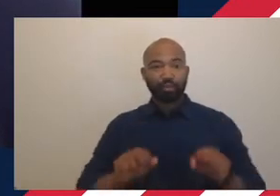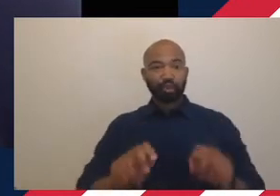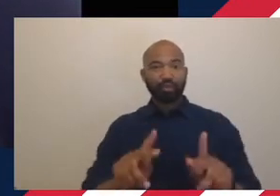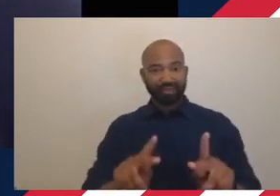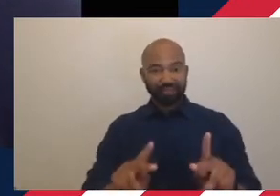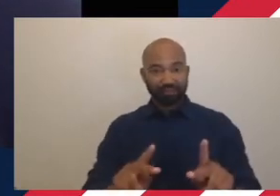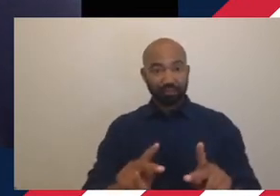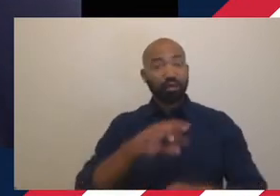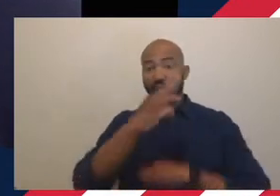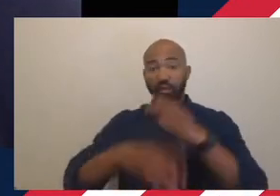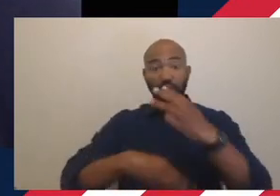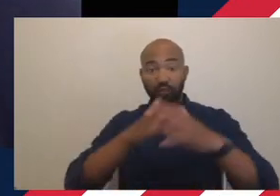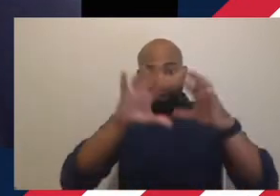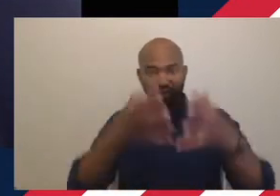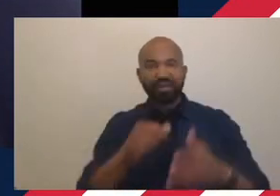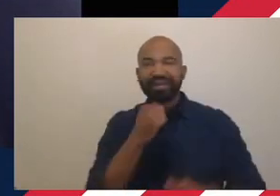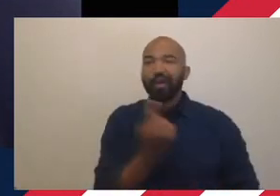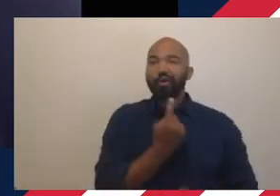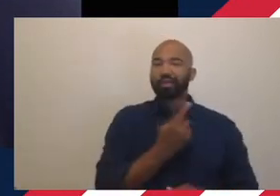disease